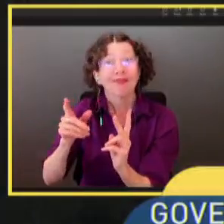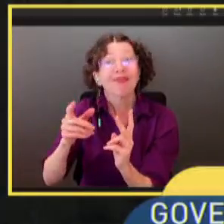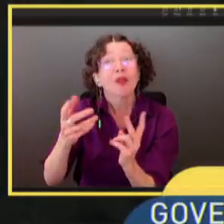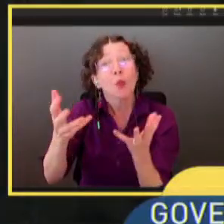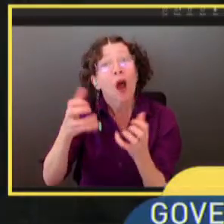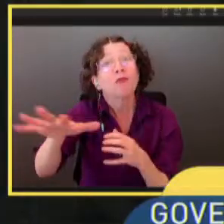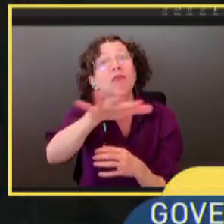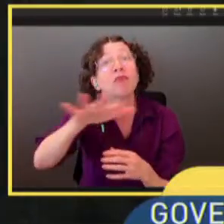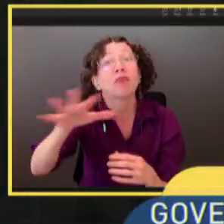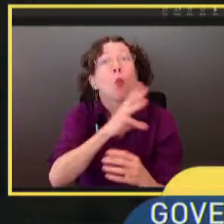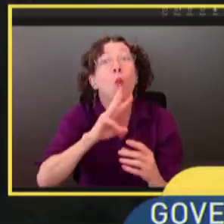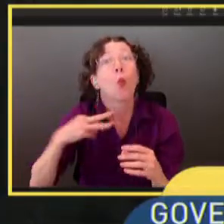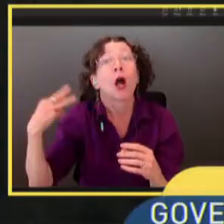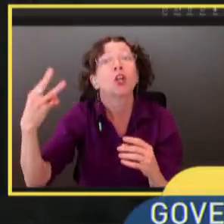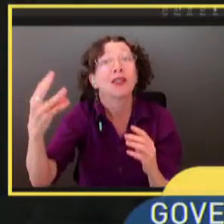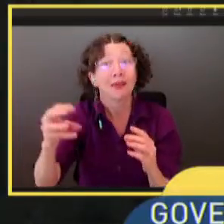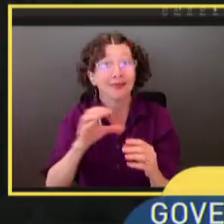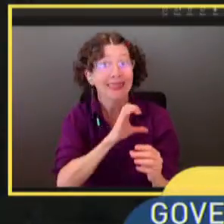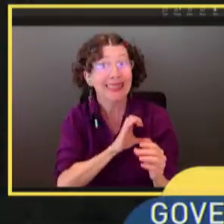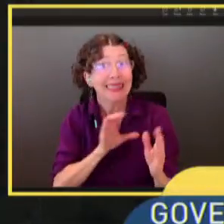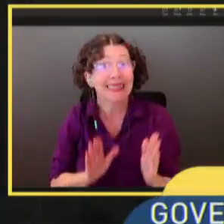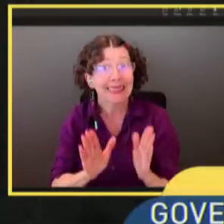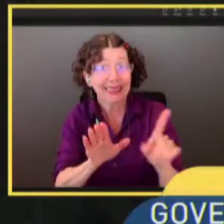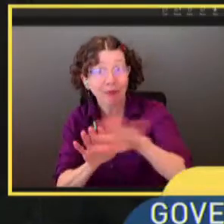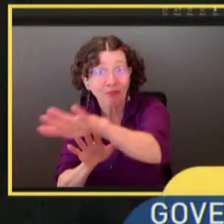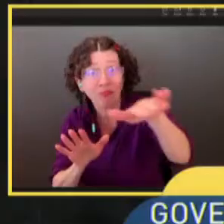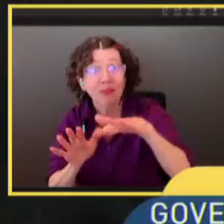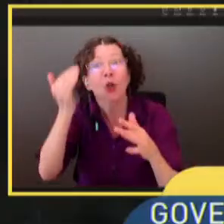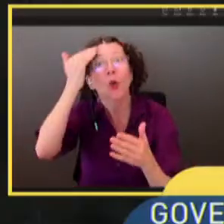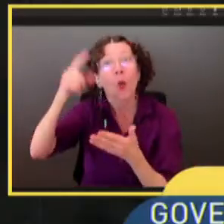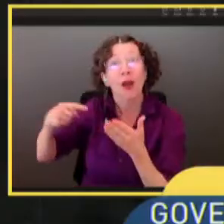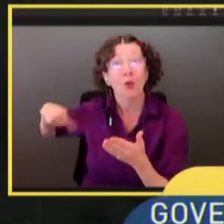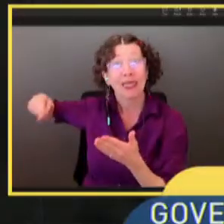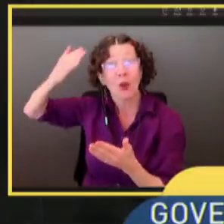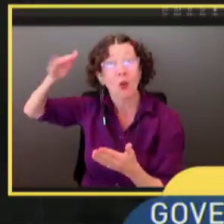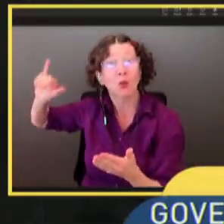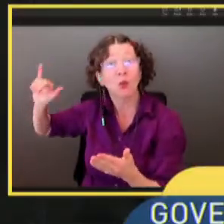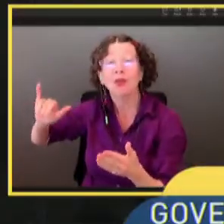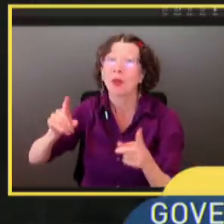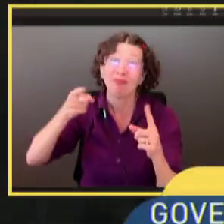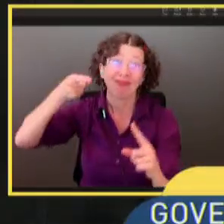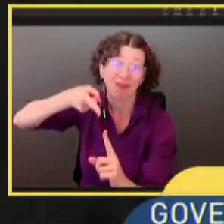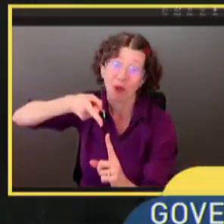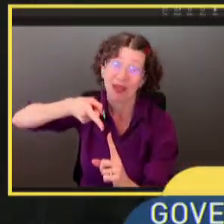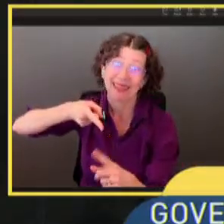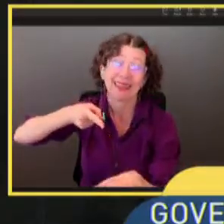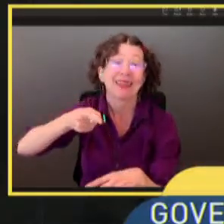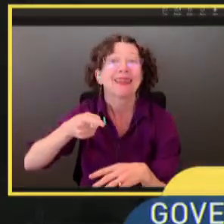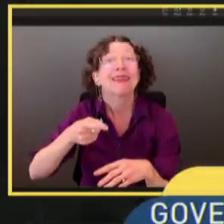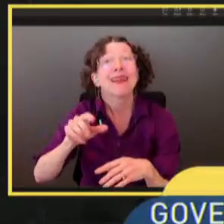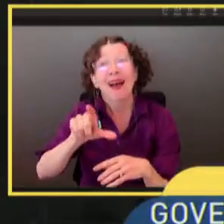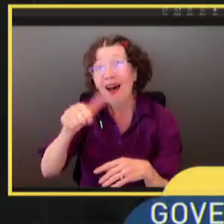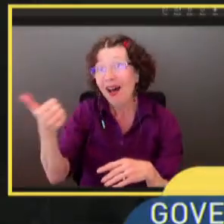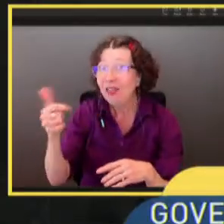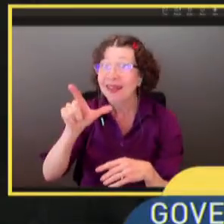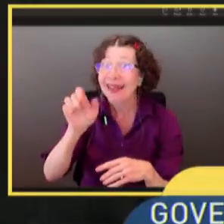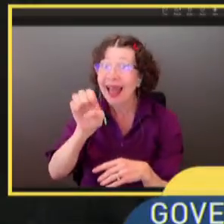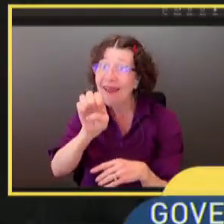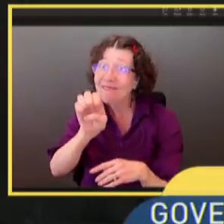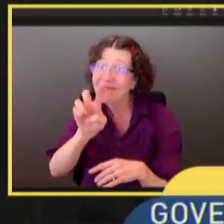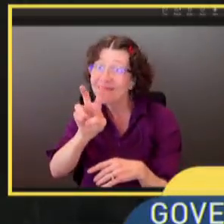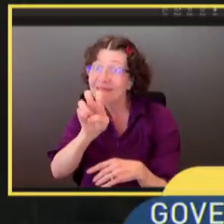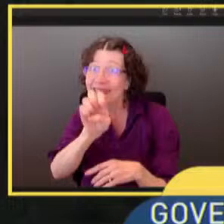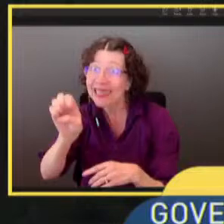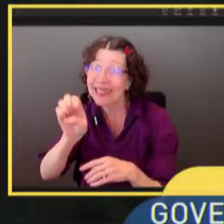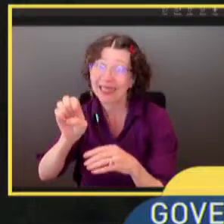We are deeply thankful that there is no loss of life from those breaches. The executive, Girmay, and I want Washingtonians to have the